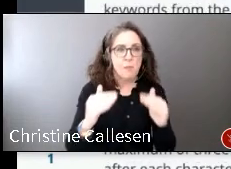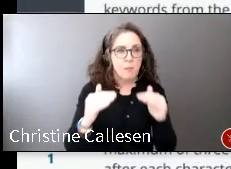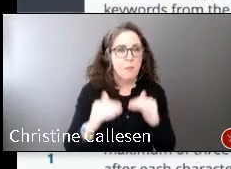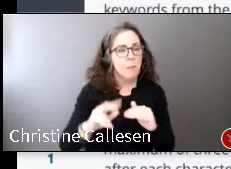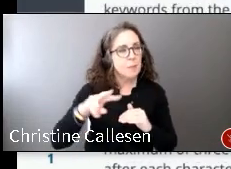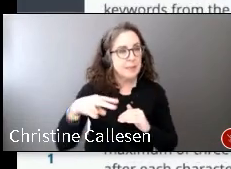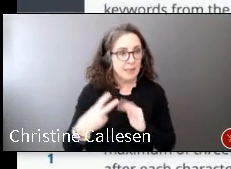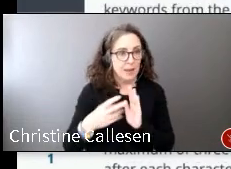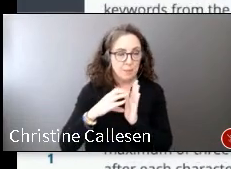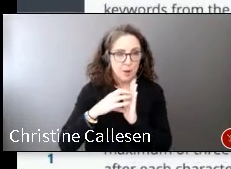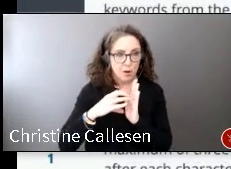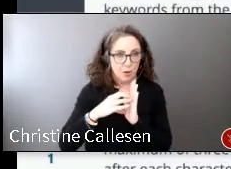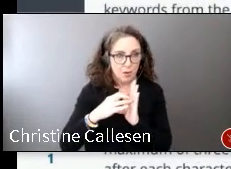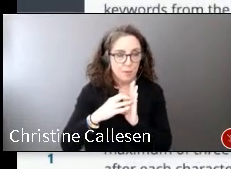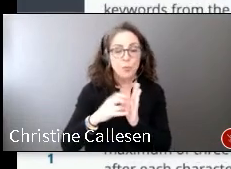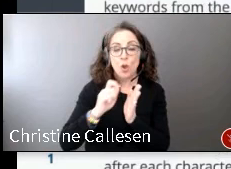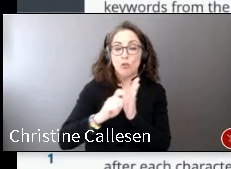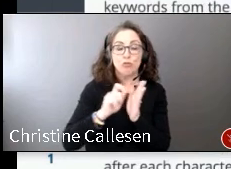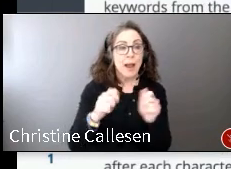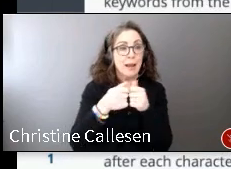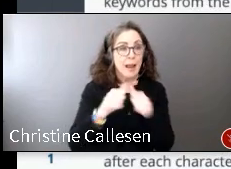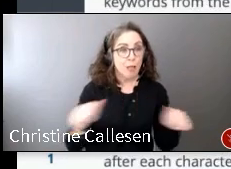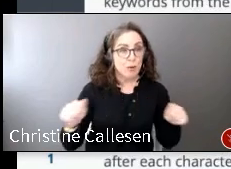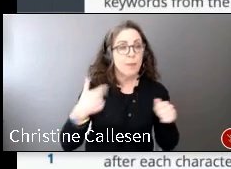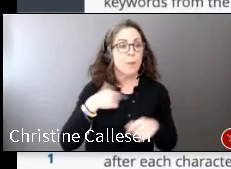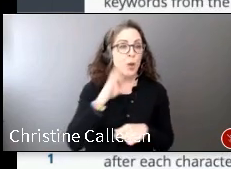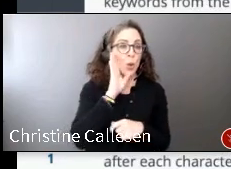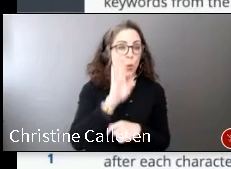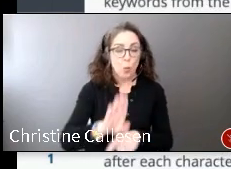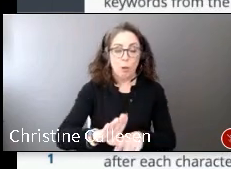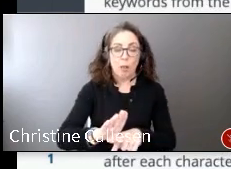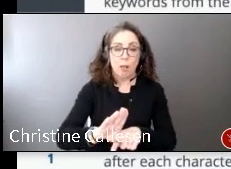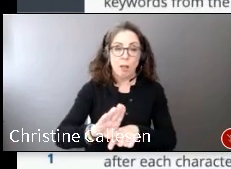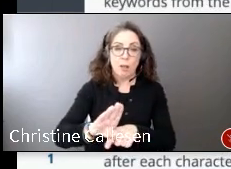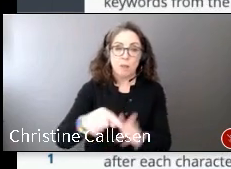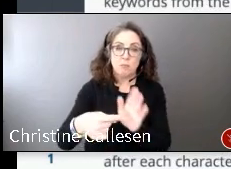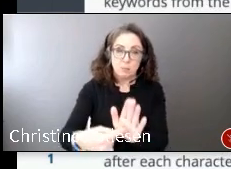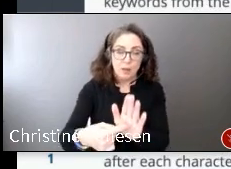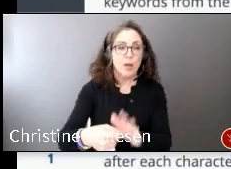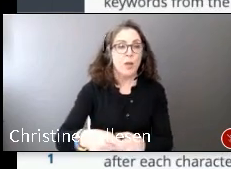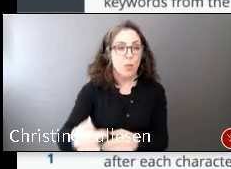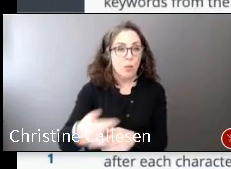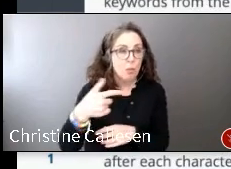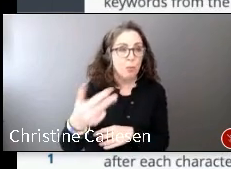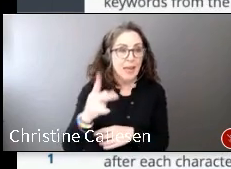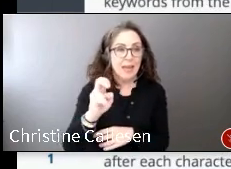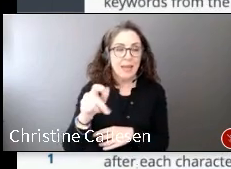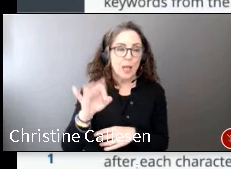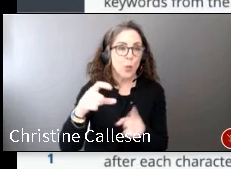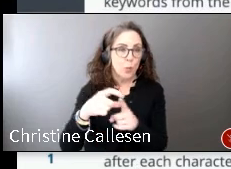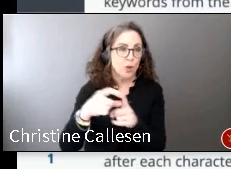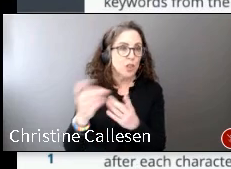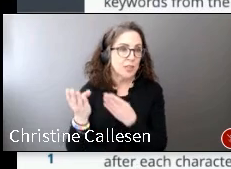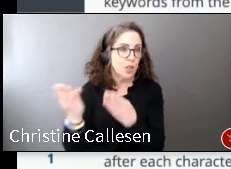second paragraph. So write an algorithm that you will output a maximum of 3 keyword suggestions after